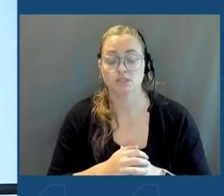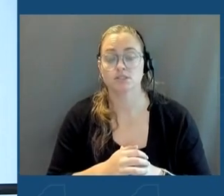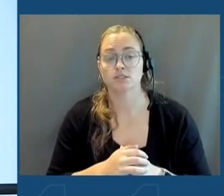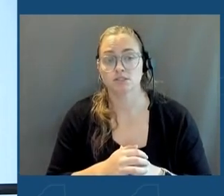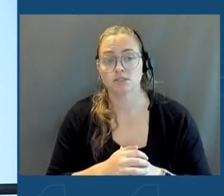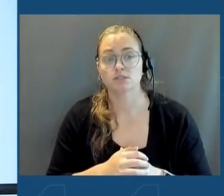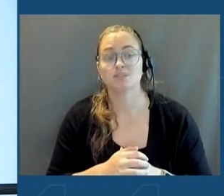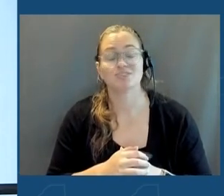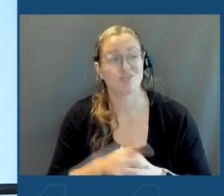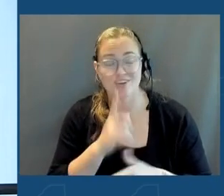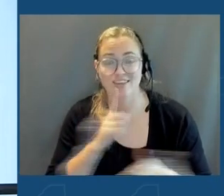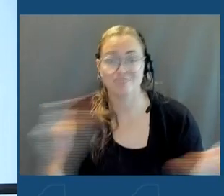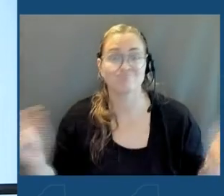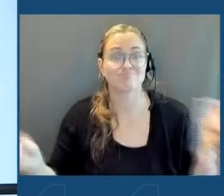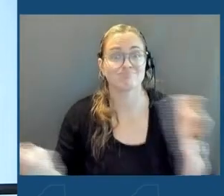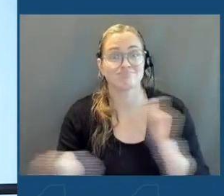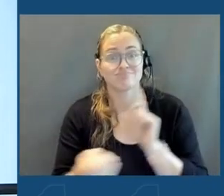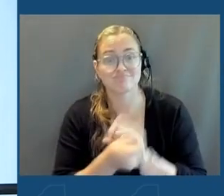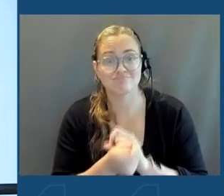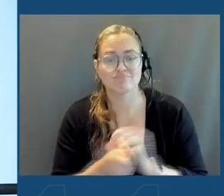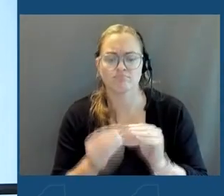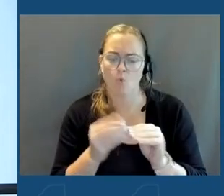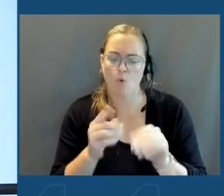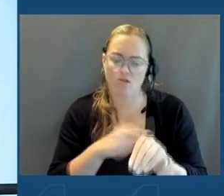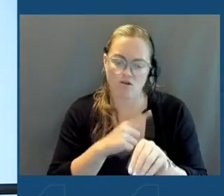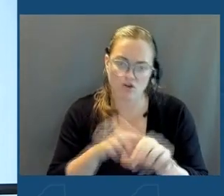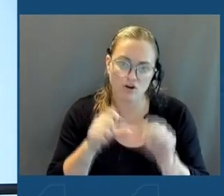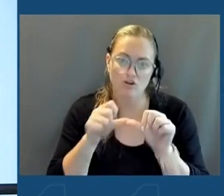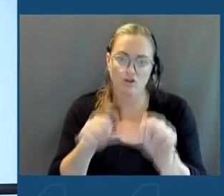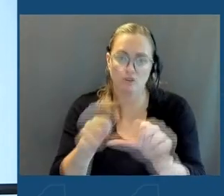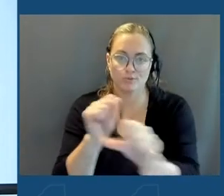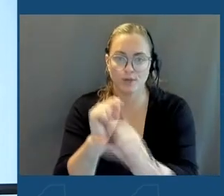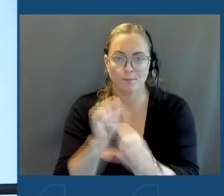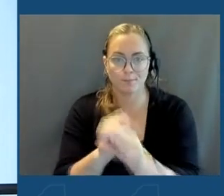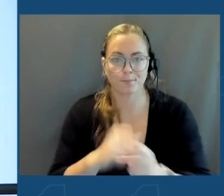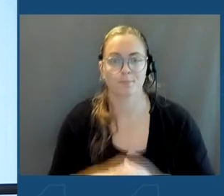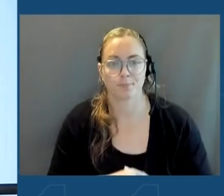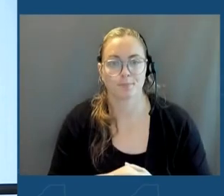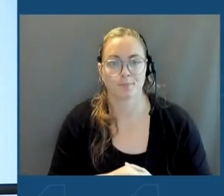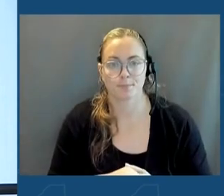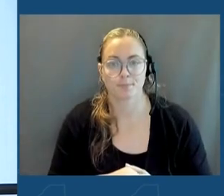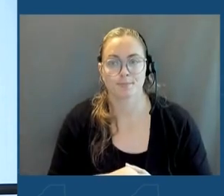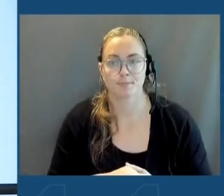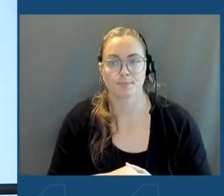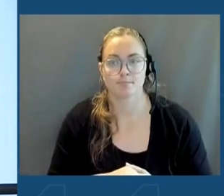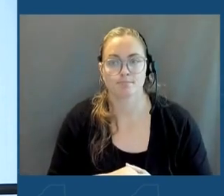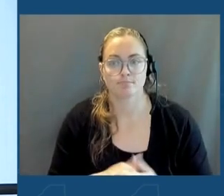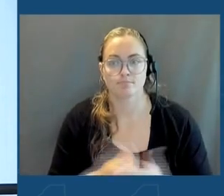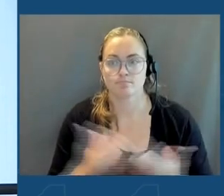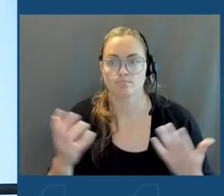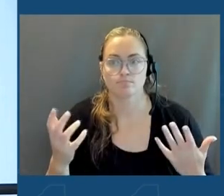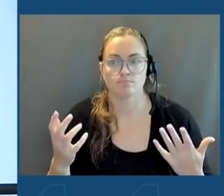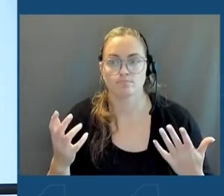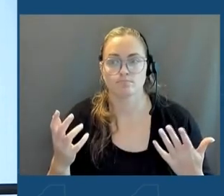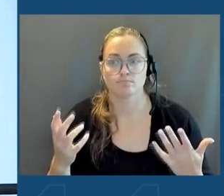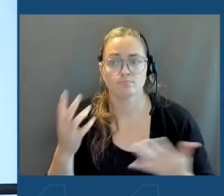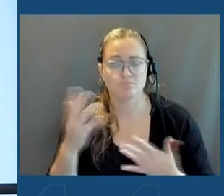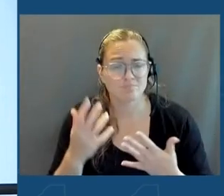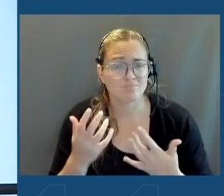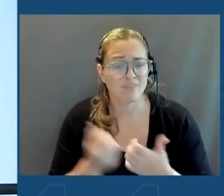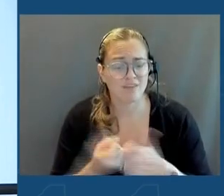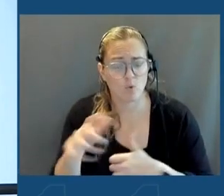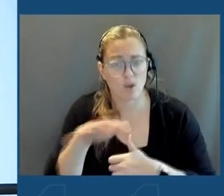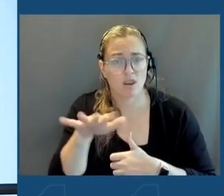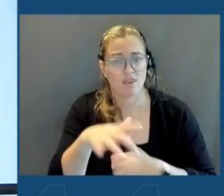game changer because these are more longer term jobs now. You know, everybody around here feels it